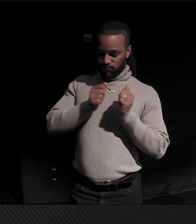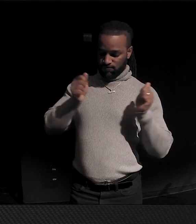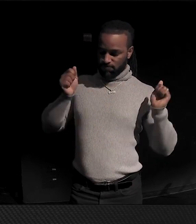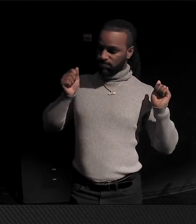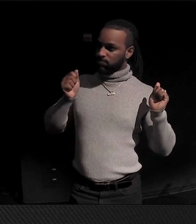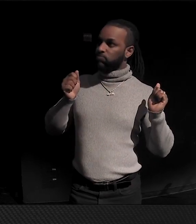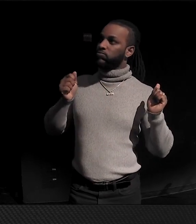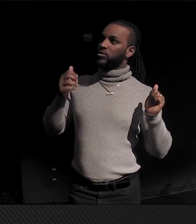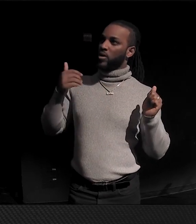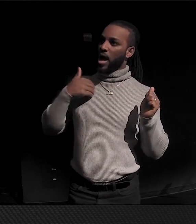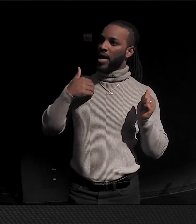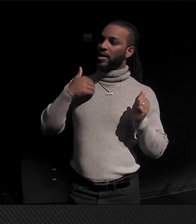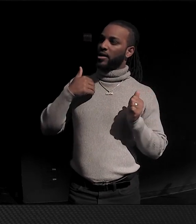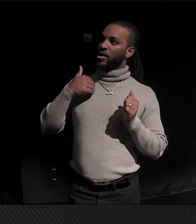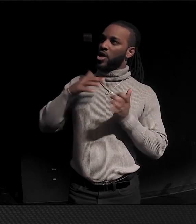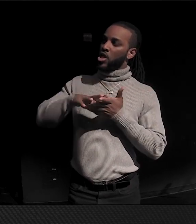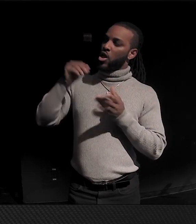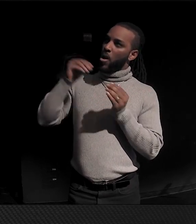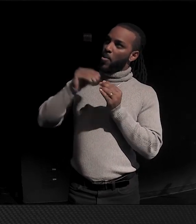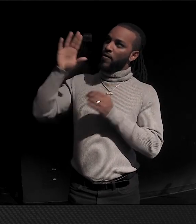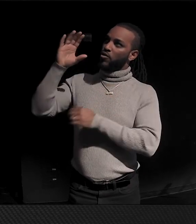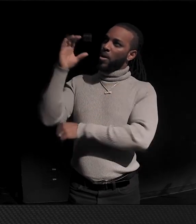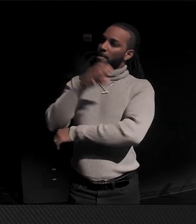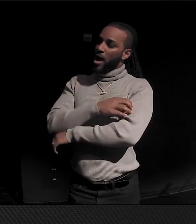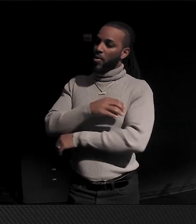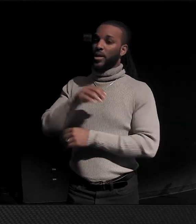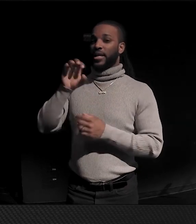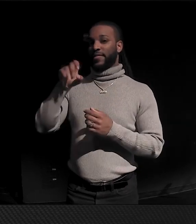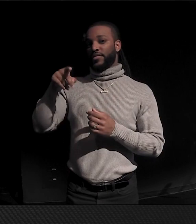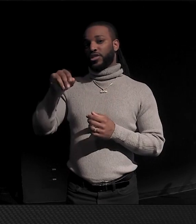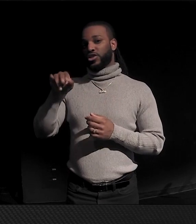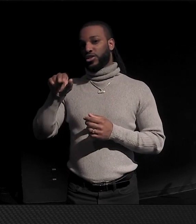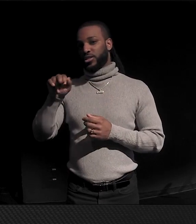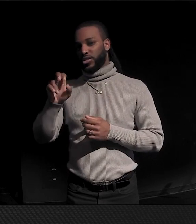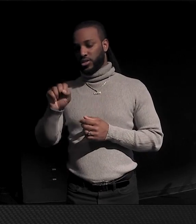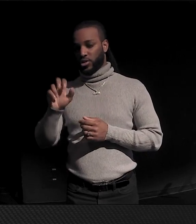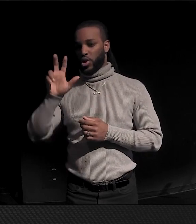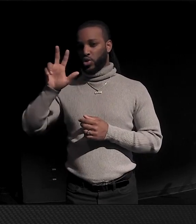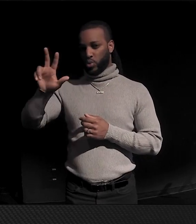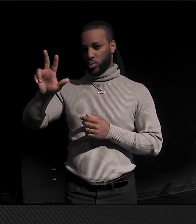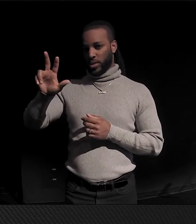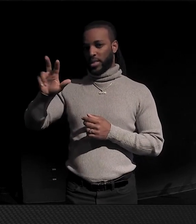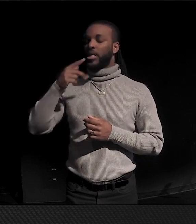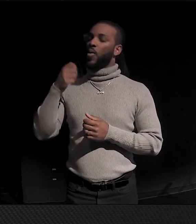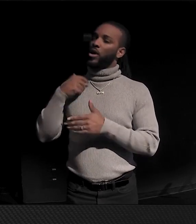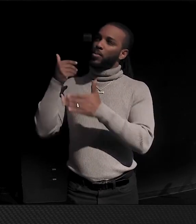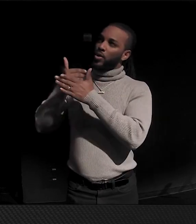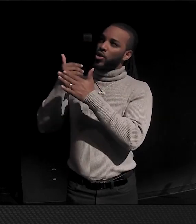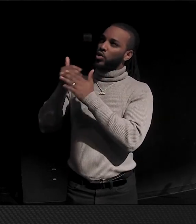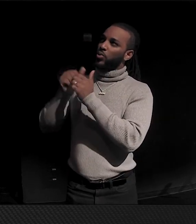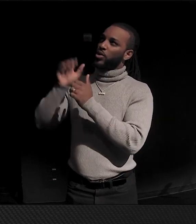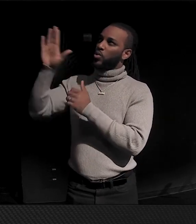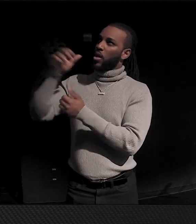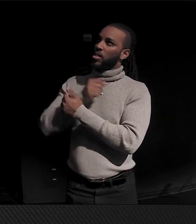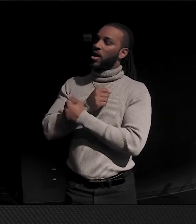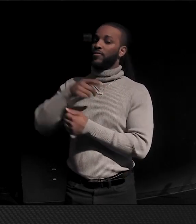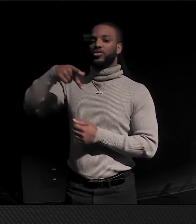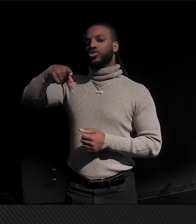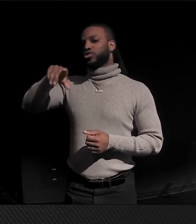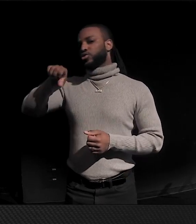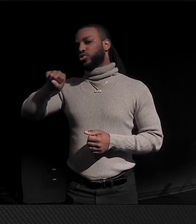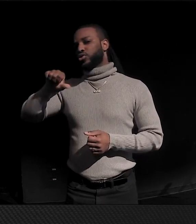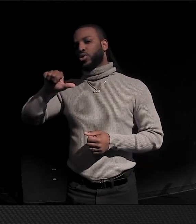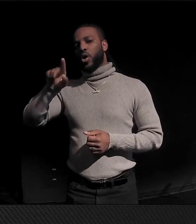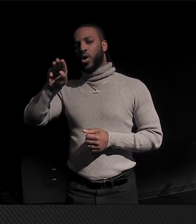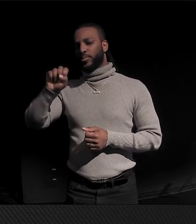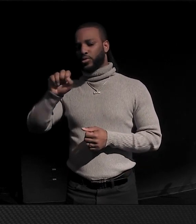of your power, your riches, your glory. And then Ephesians 3, let us know the height, width, depth, and length of your love. I just pray. You can pray Psalm 23. You can